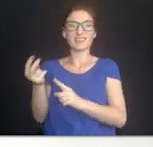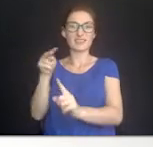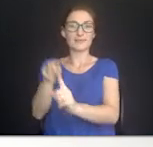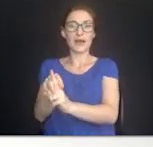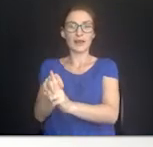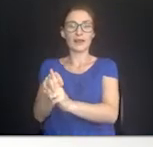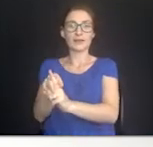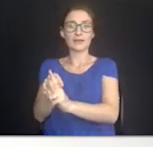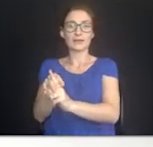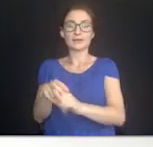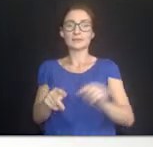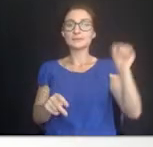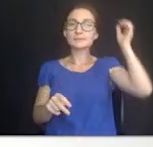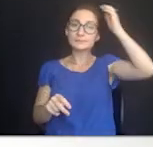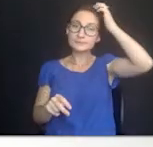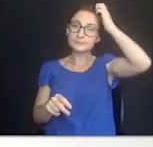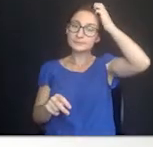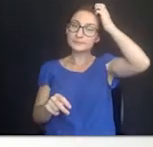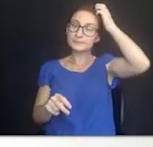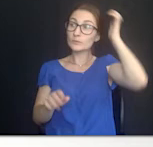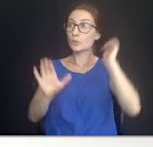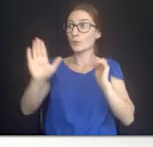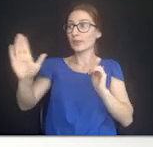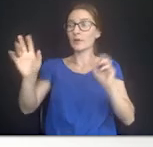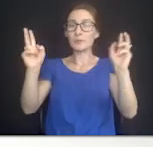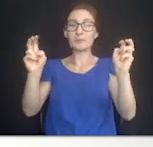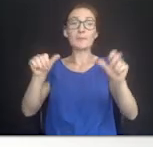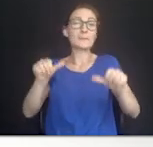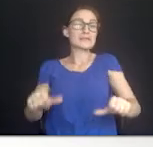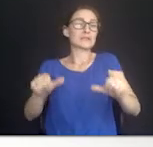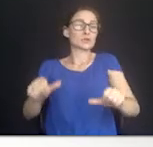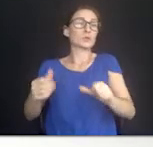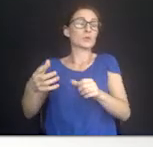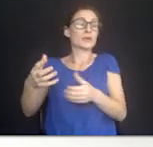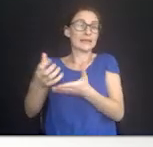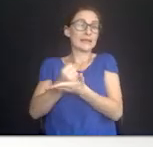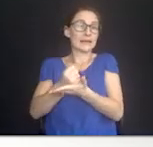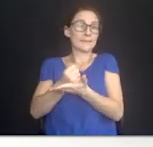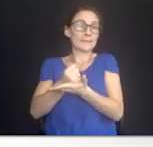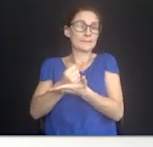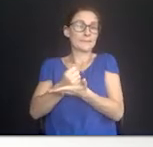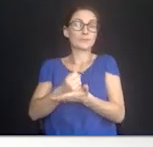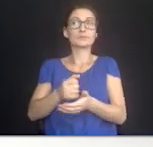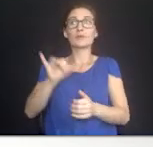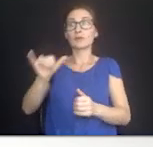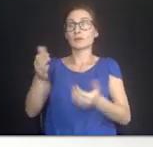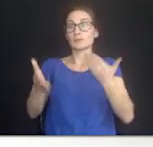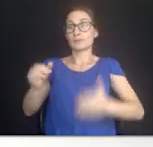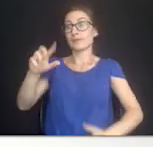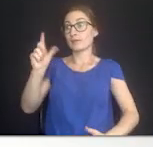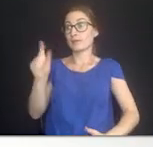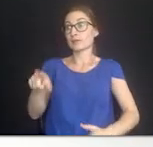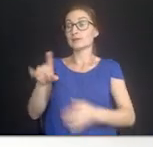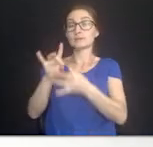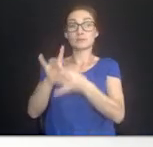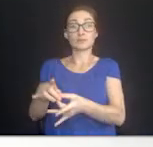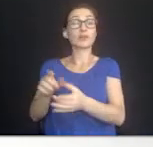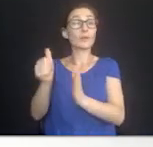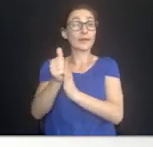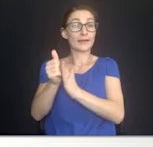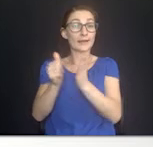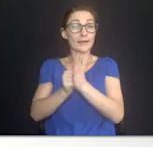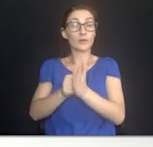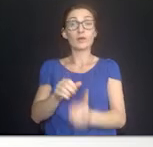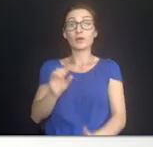about their income potentially, right? And those kind of things, and that's where they might ask about those accounts. If you're funding this